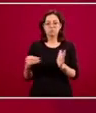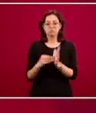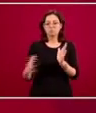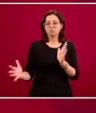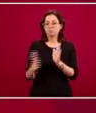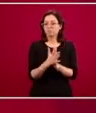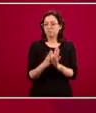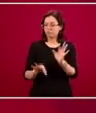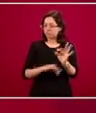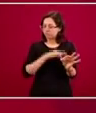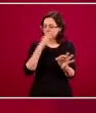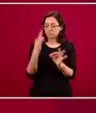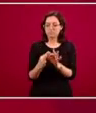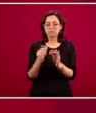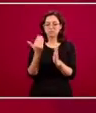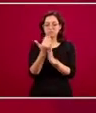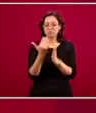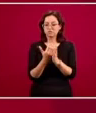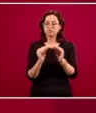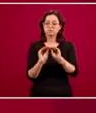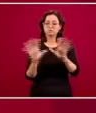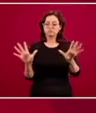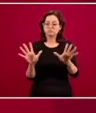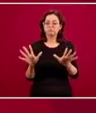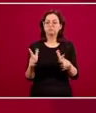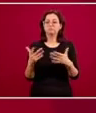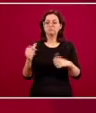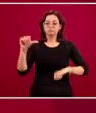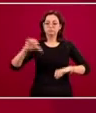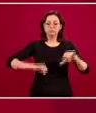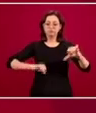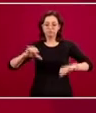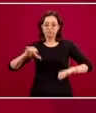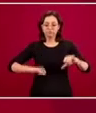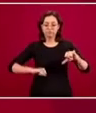general disposition by the health